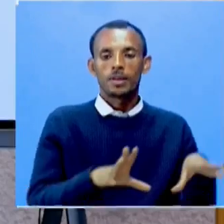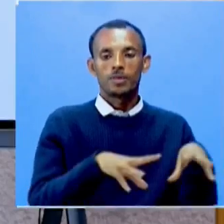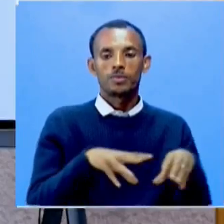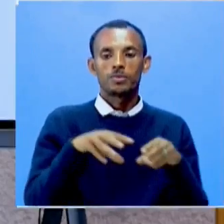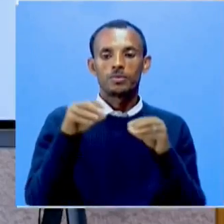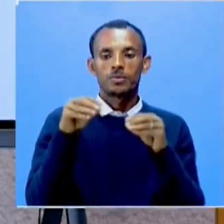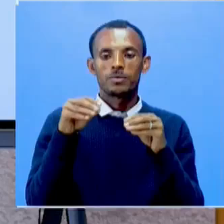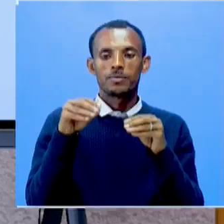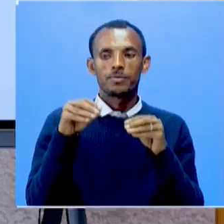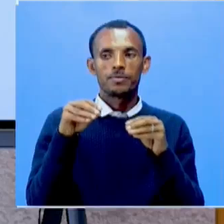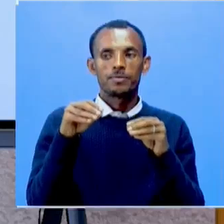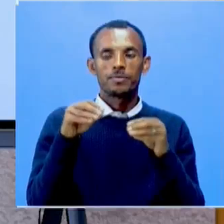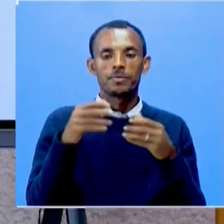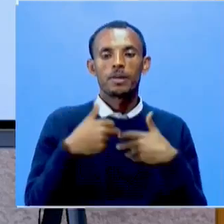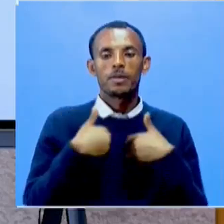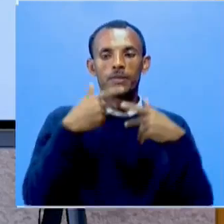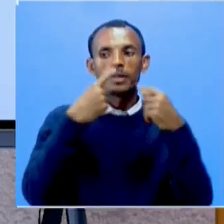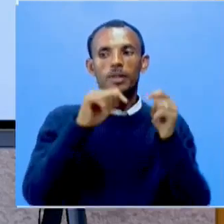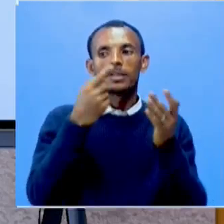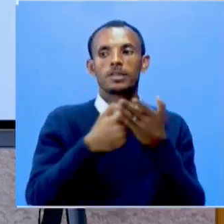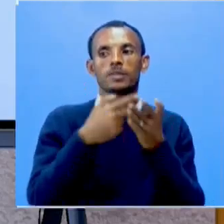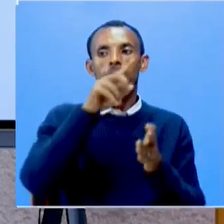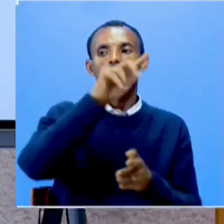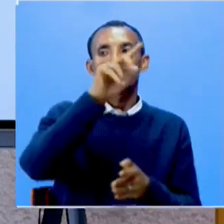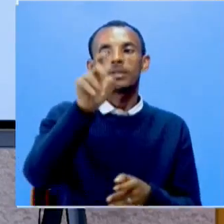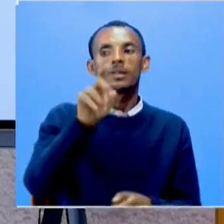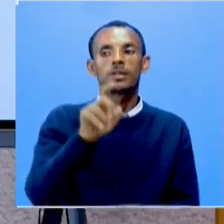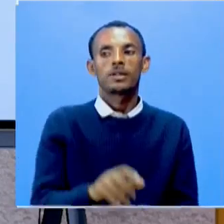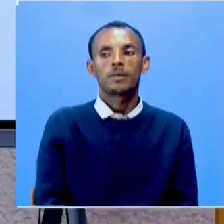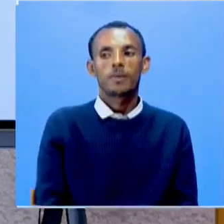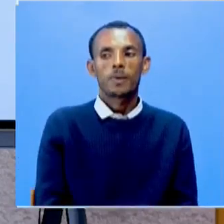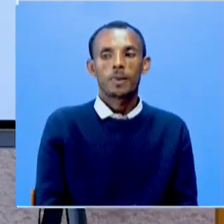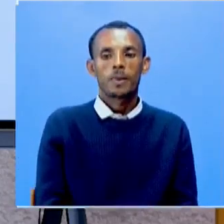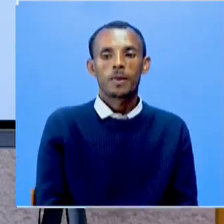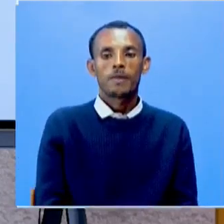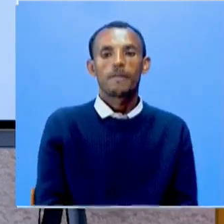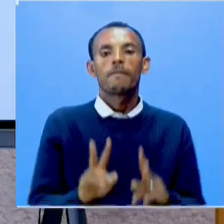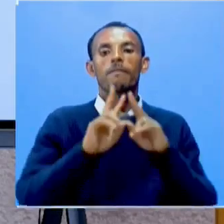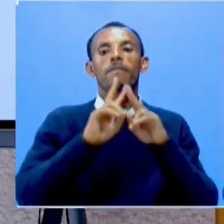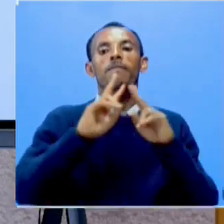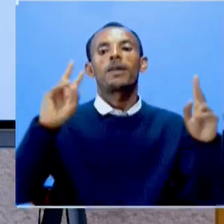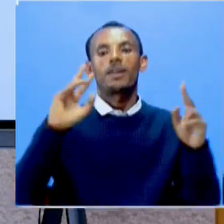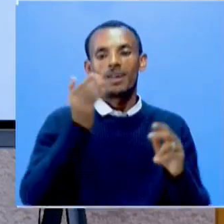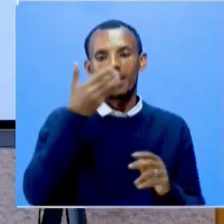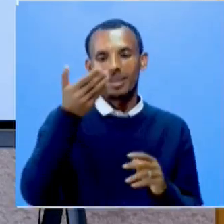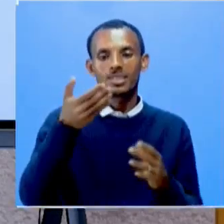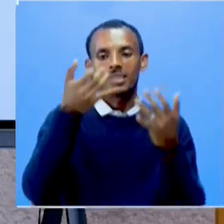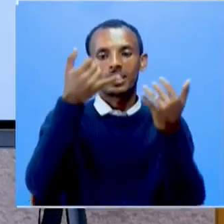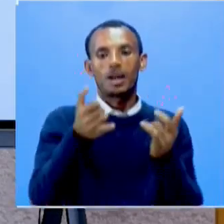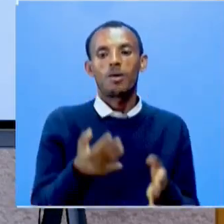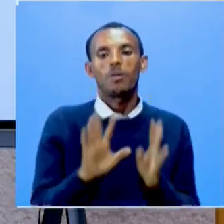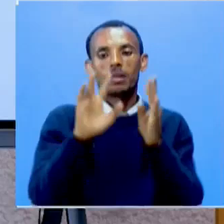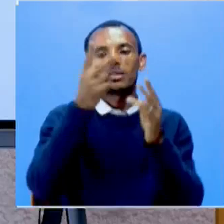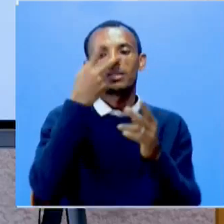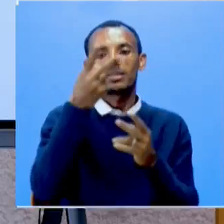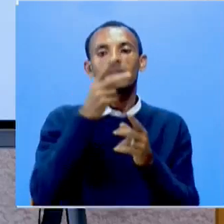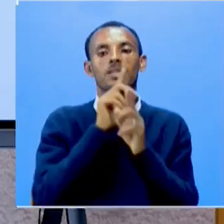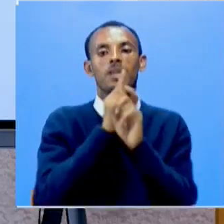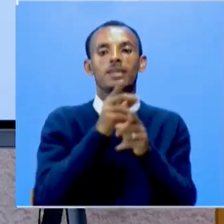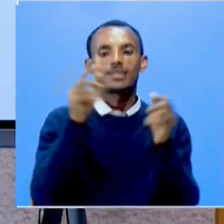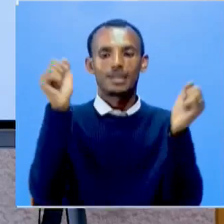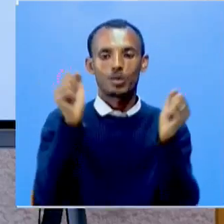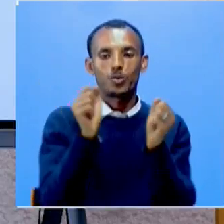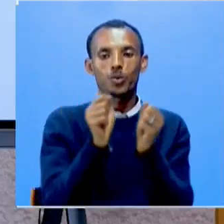students? Have you tried the question? Very nice. Now let's see the answer